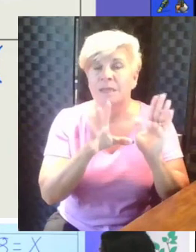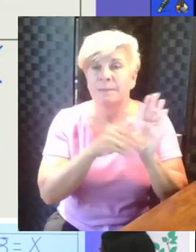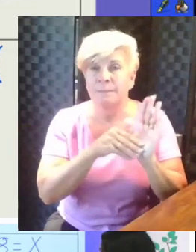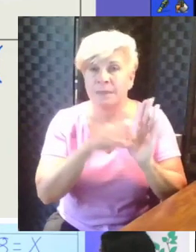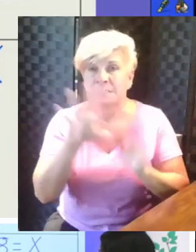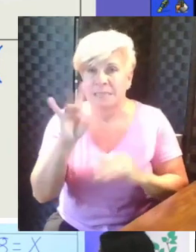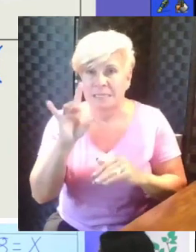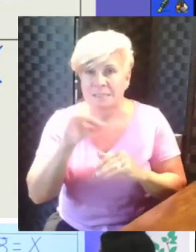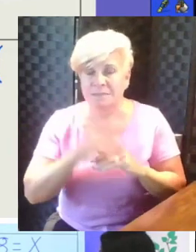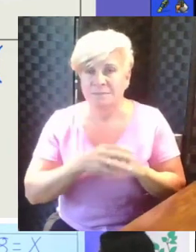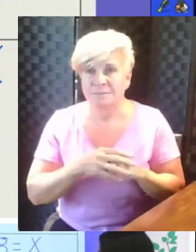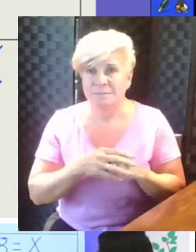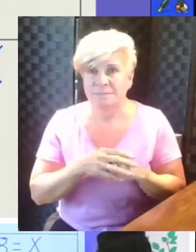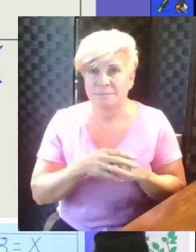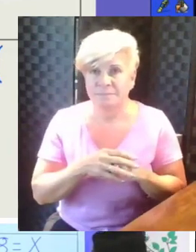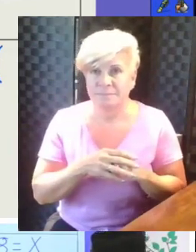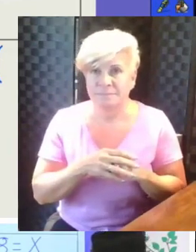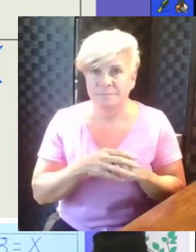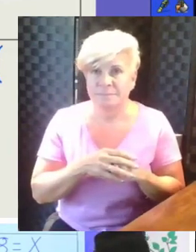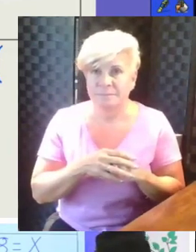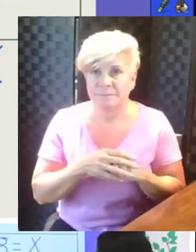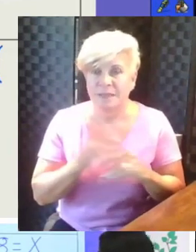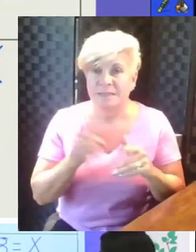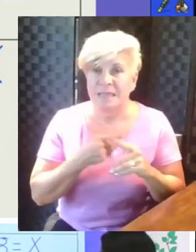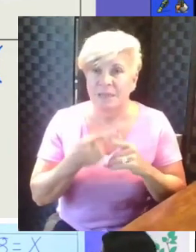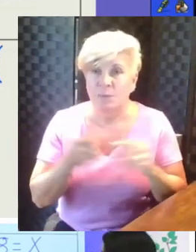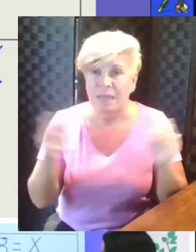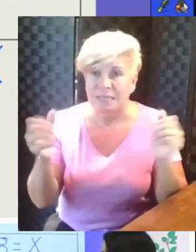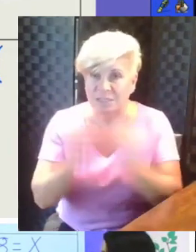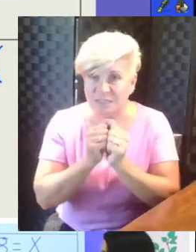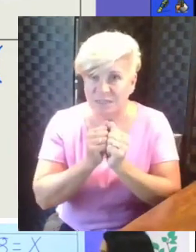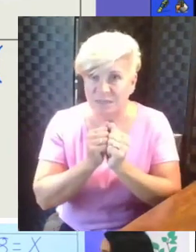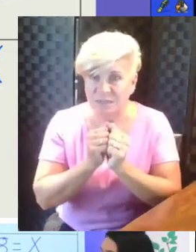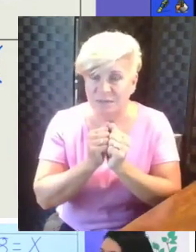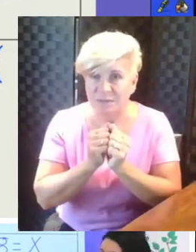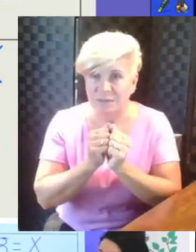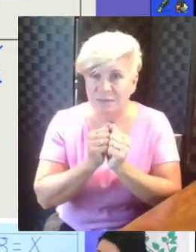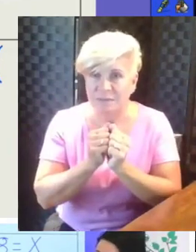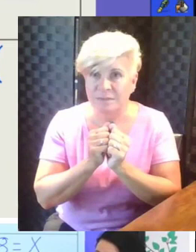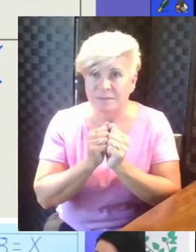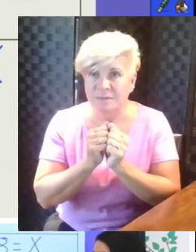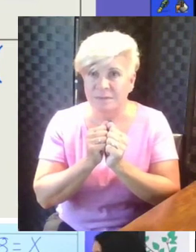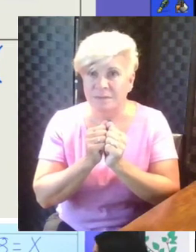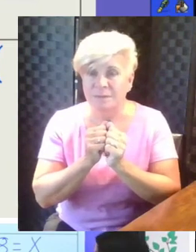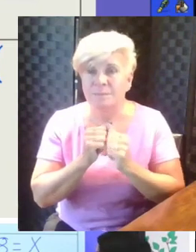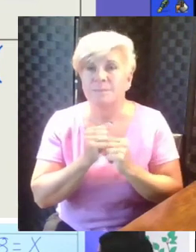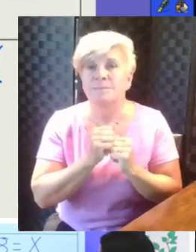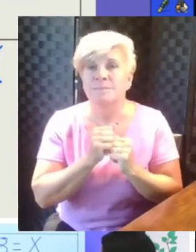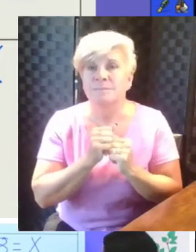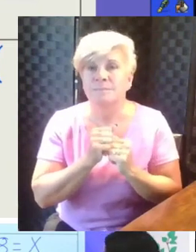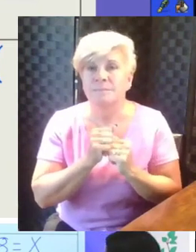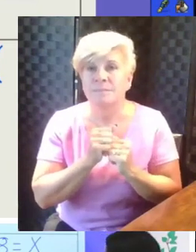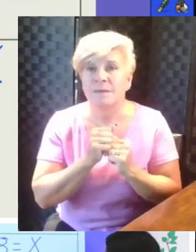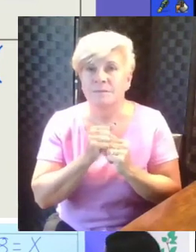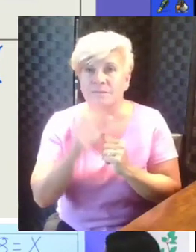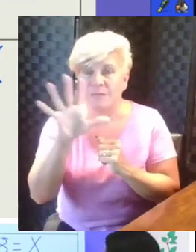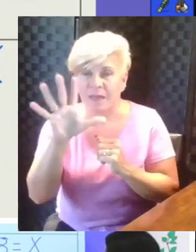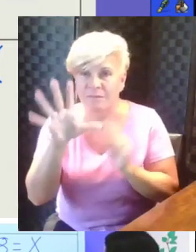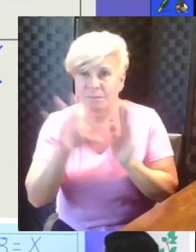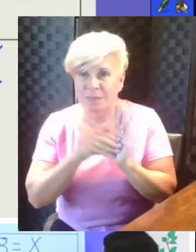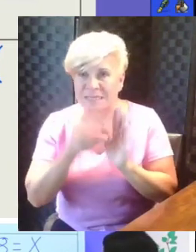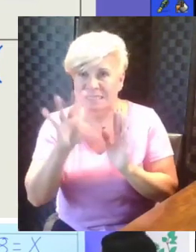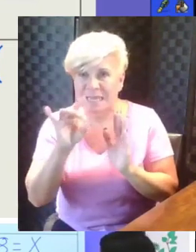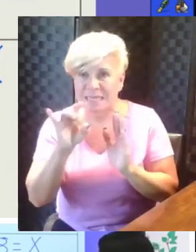30 plus 8. And then we can add our 1s together and our 10s together. So 5